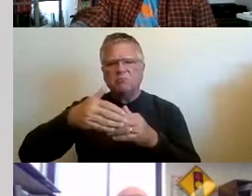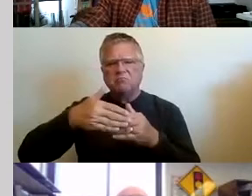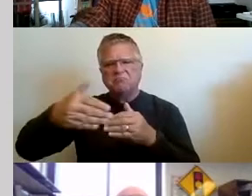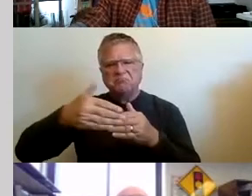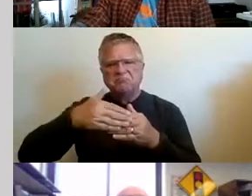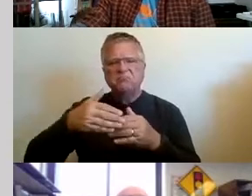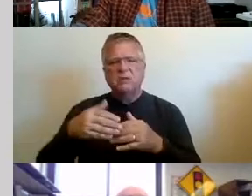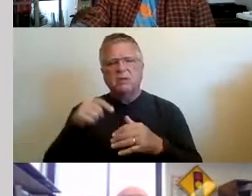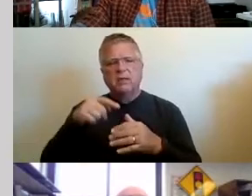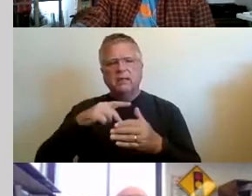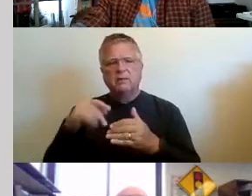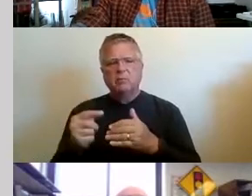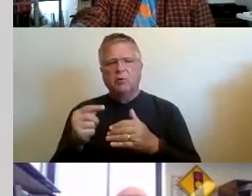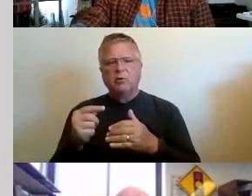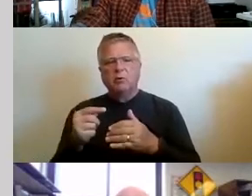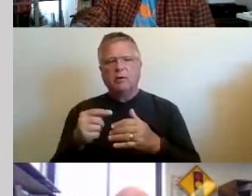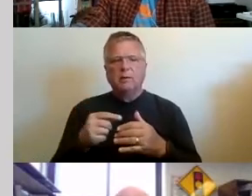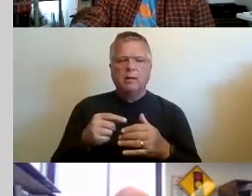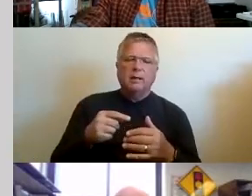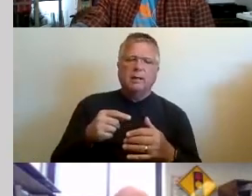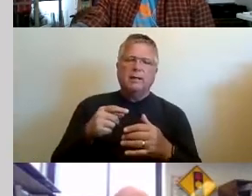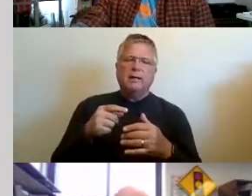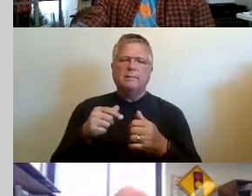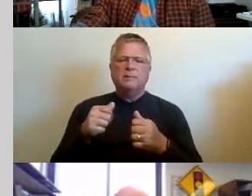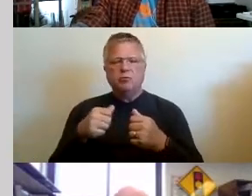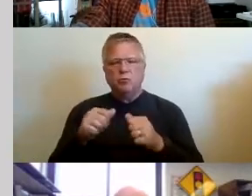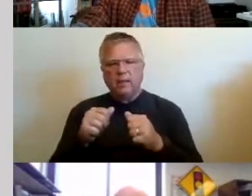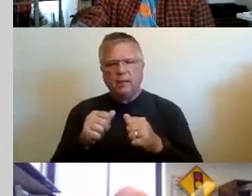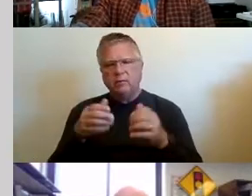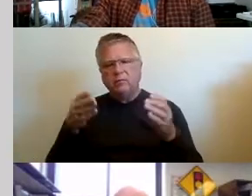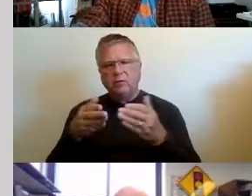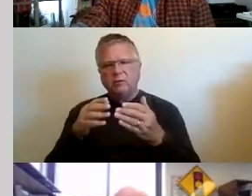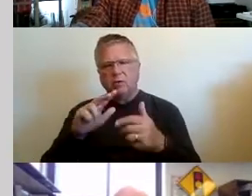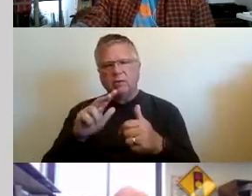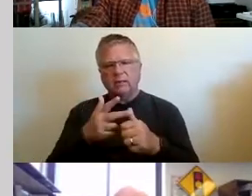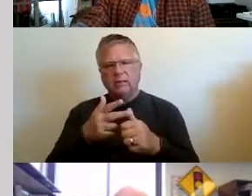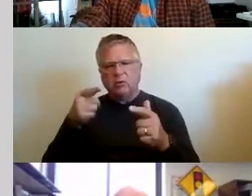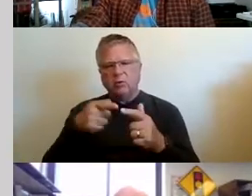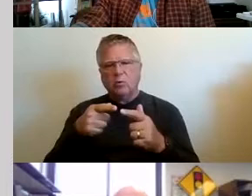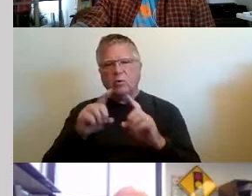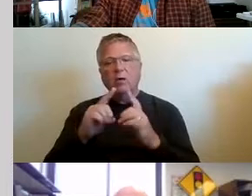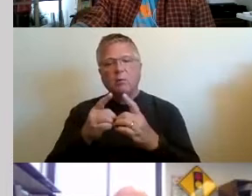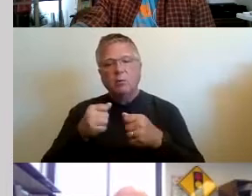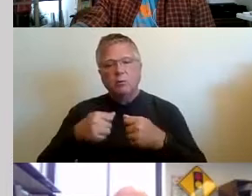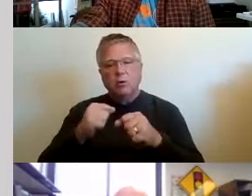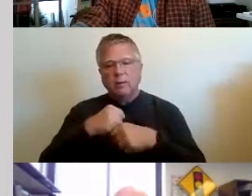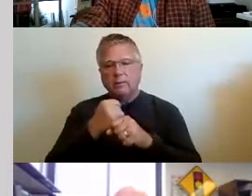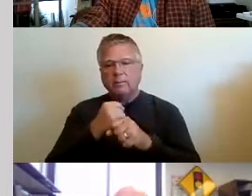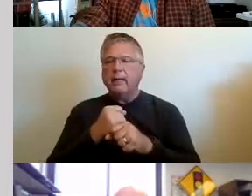Move Forward PGH, is specifically derived from this third goal. As a department, we are working toward building a